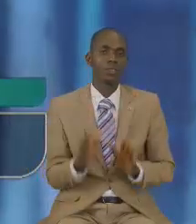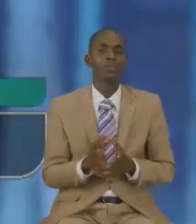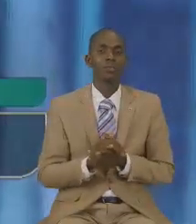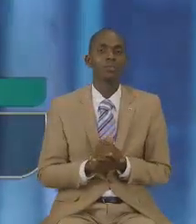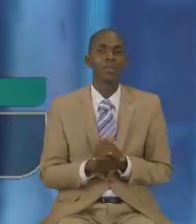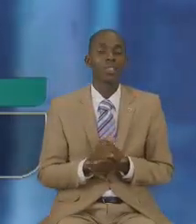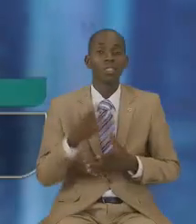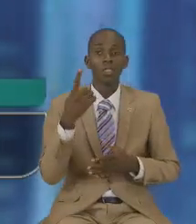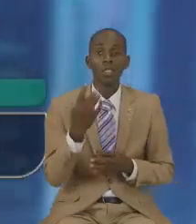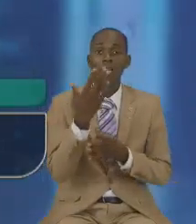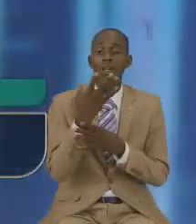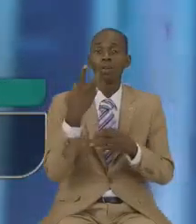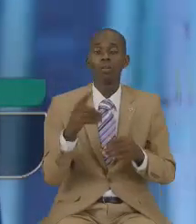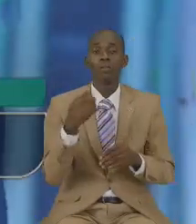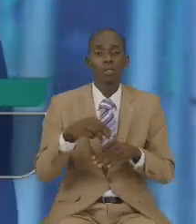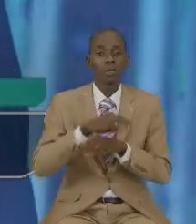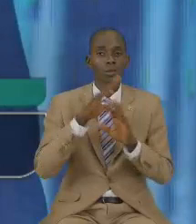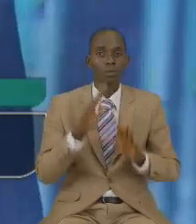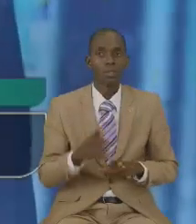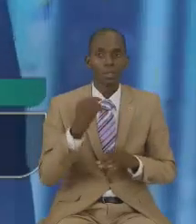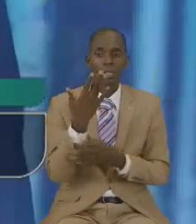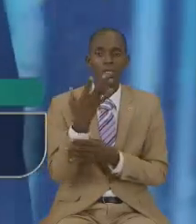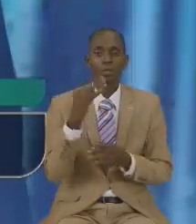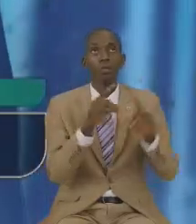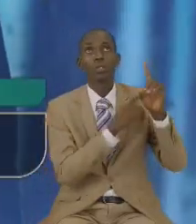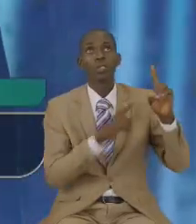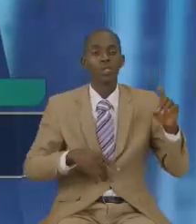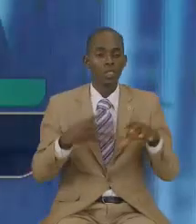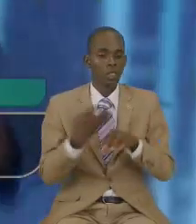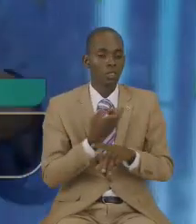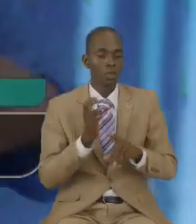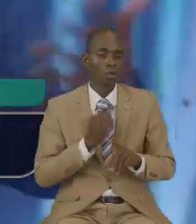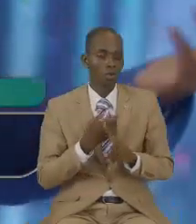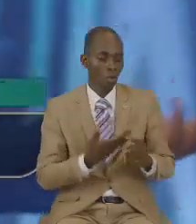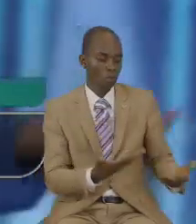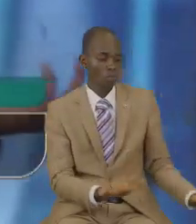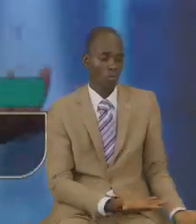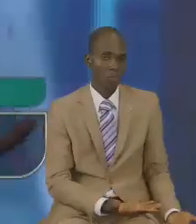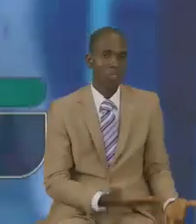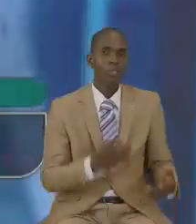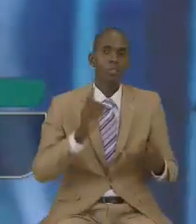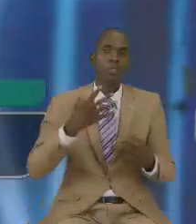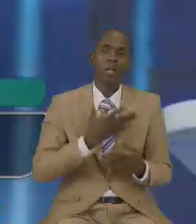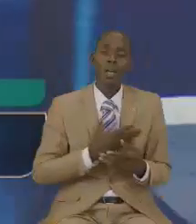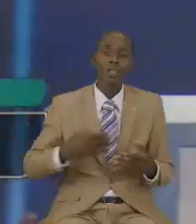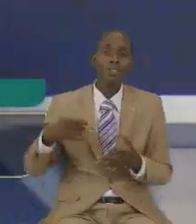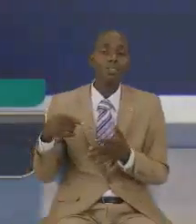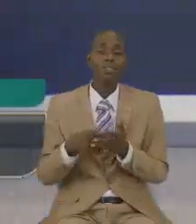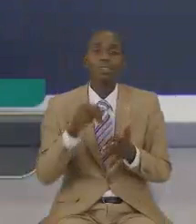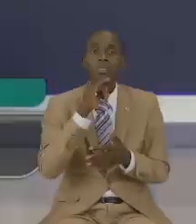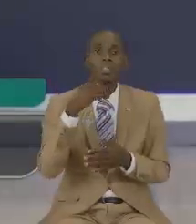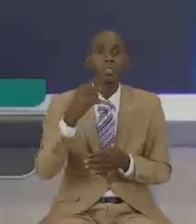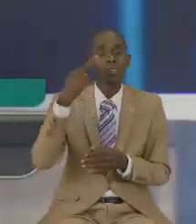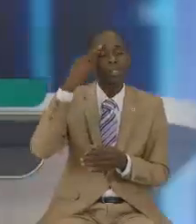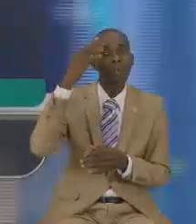The hand of the master, the hand of the Lord takes us from where we are. And this is why he kind